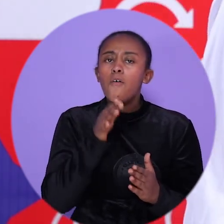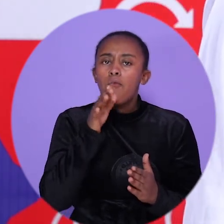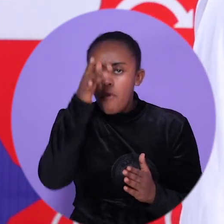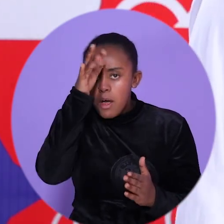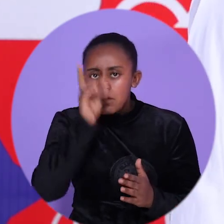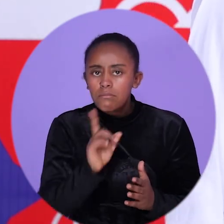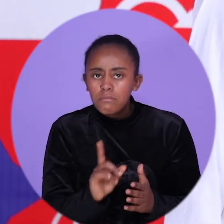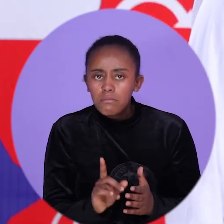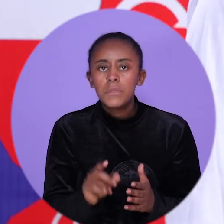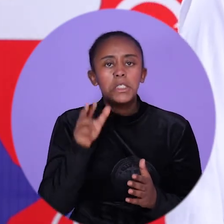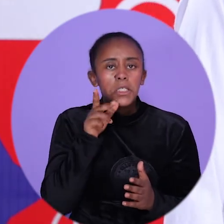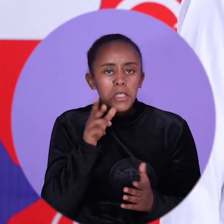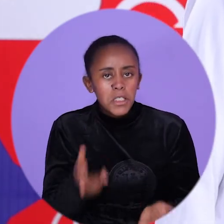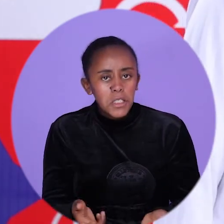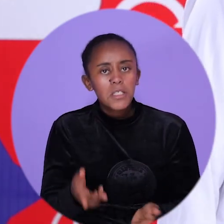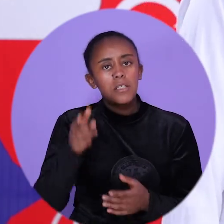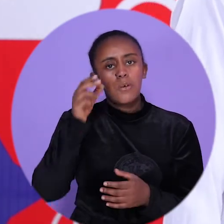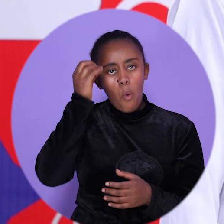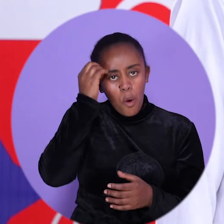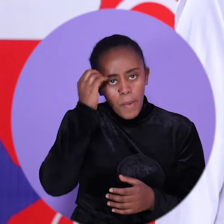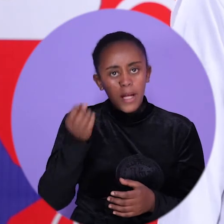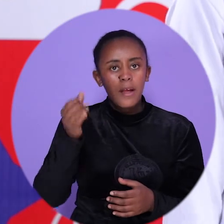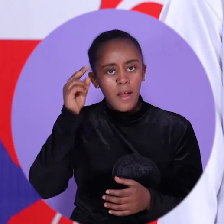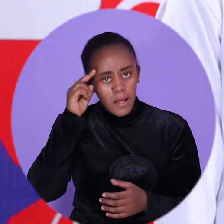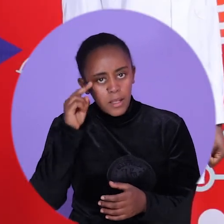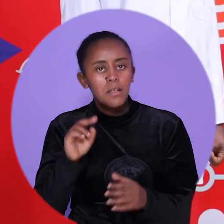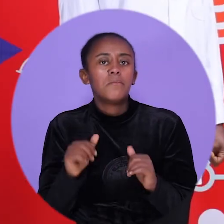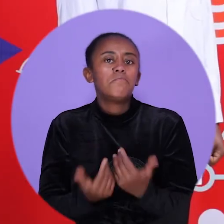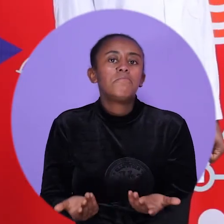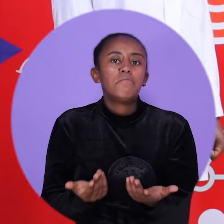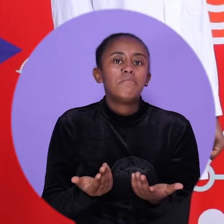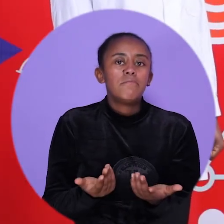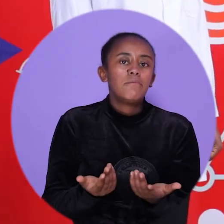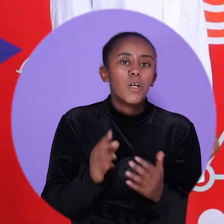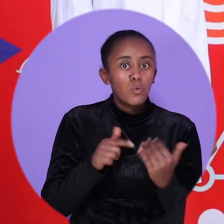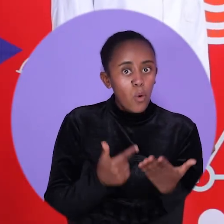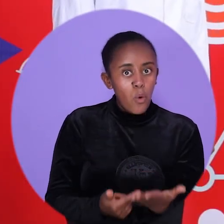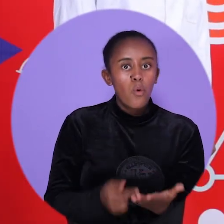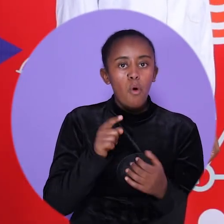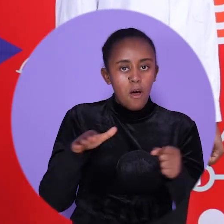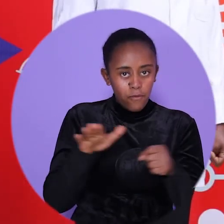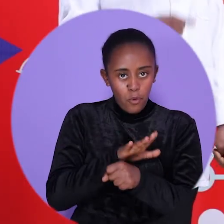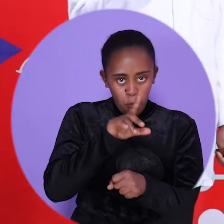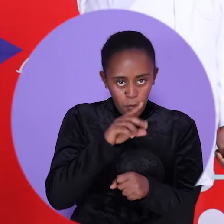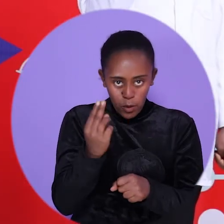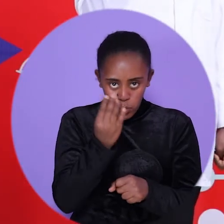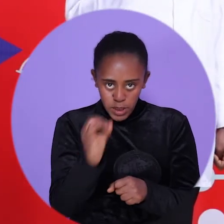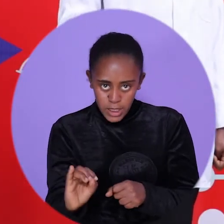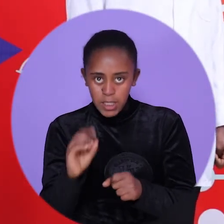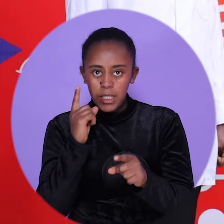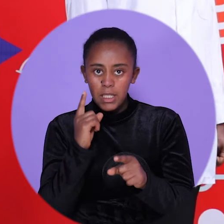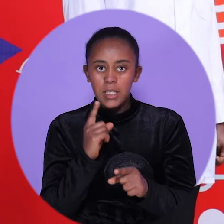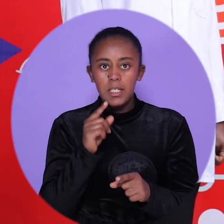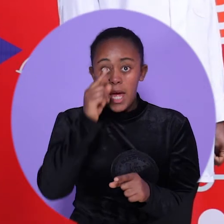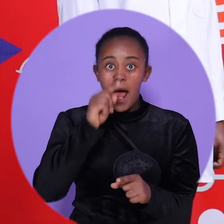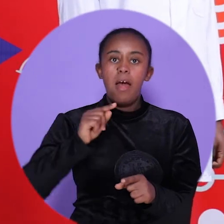father, sister, old man, and parents? So, you have to complete by using the right